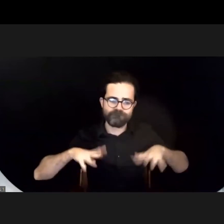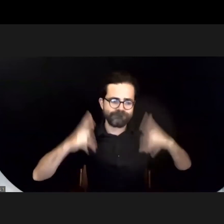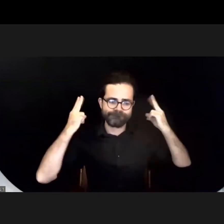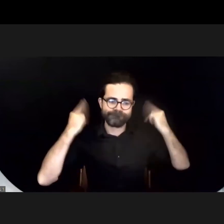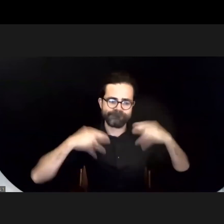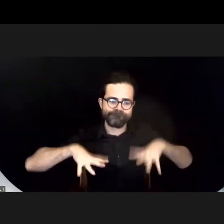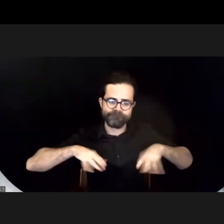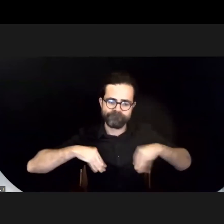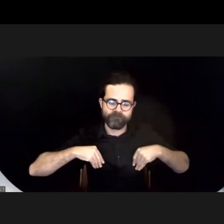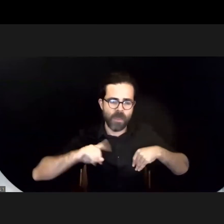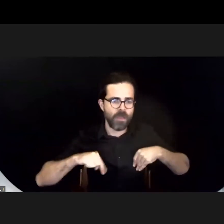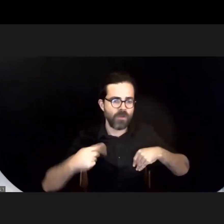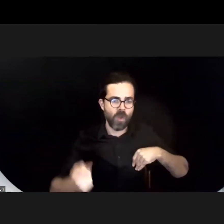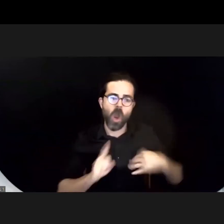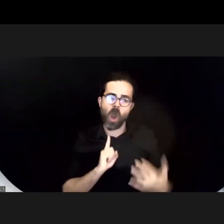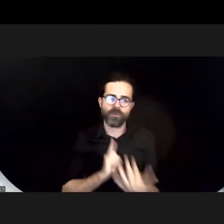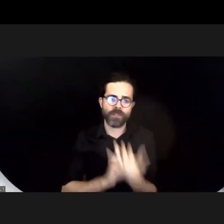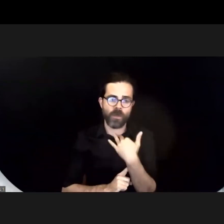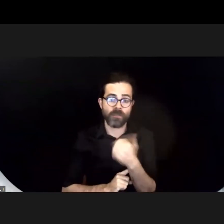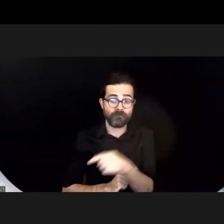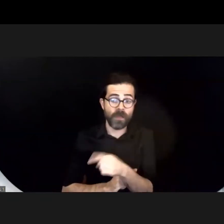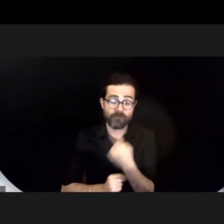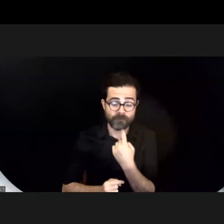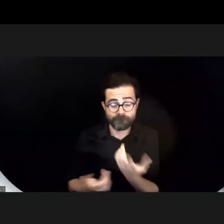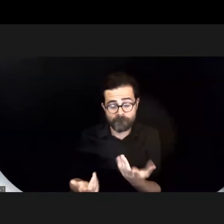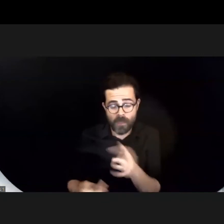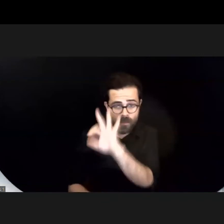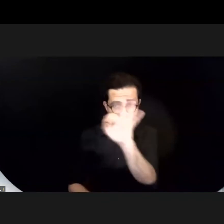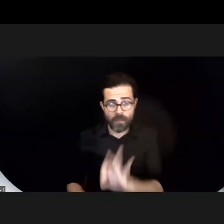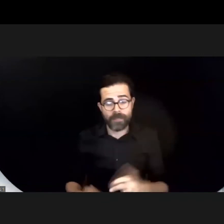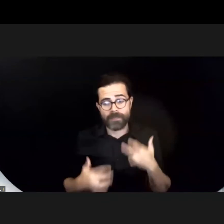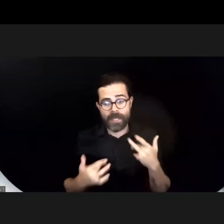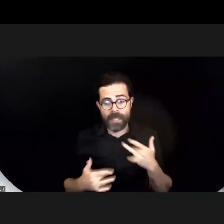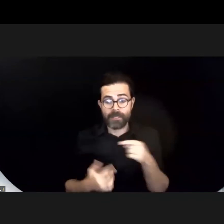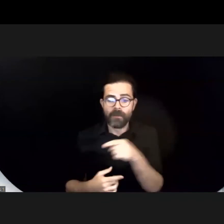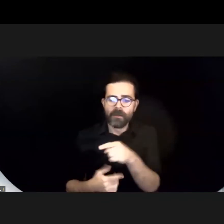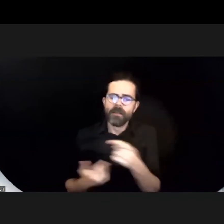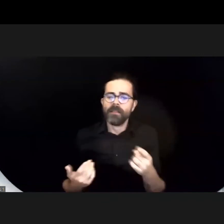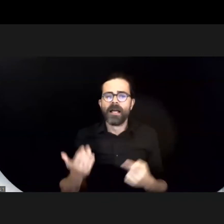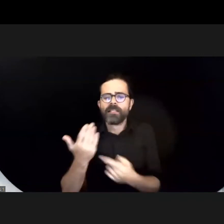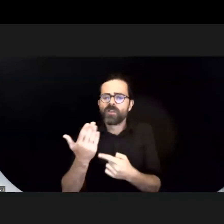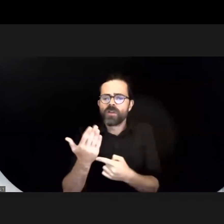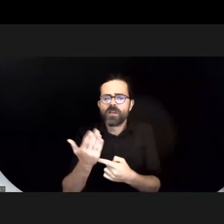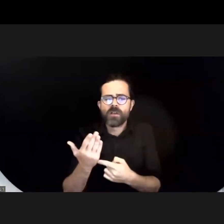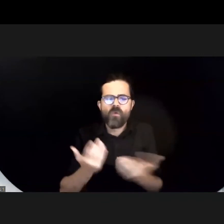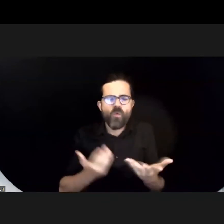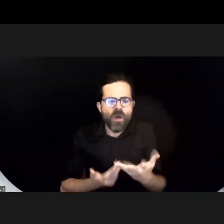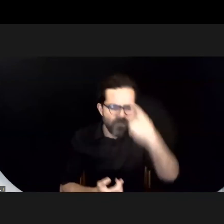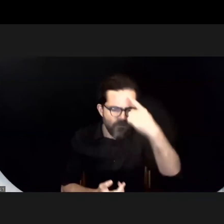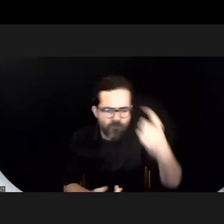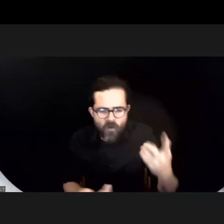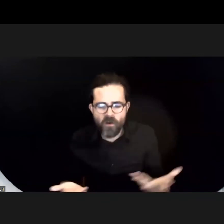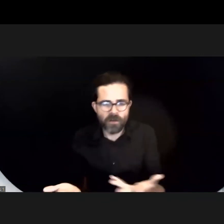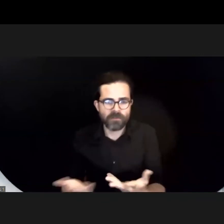fascinating area, and it comes back to the question of what is the technology for, why is it being used, and who